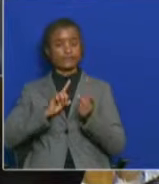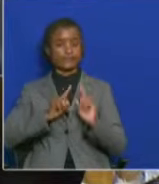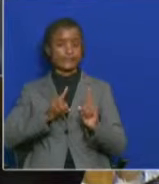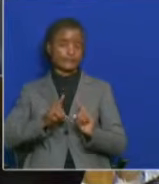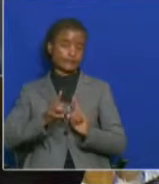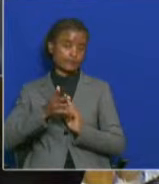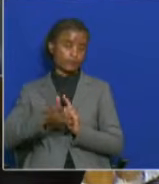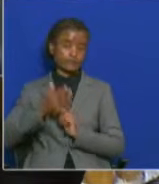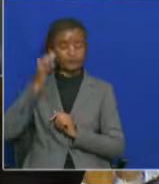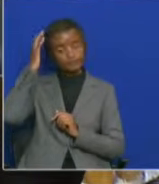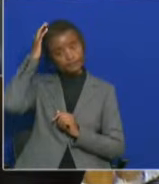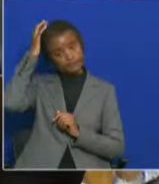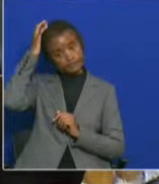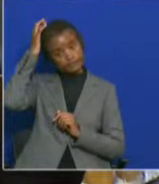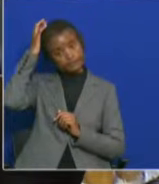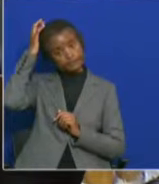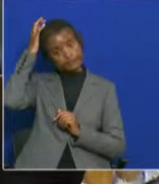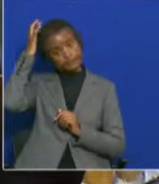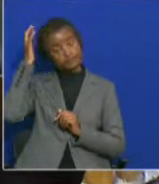various parts of it.